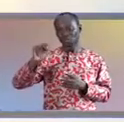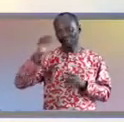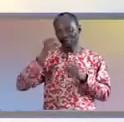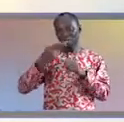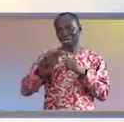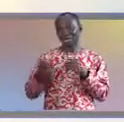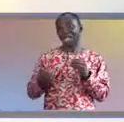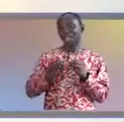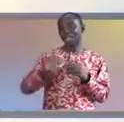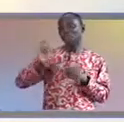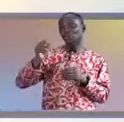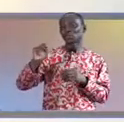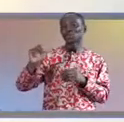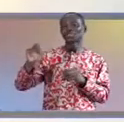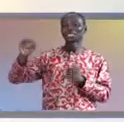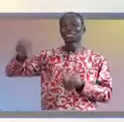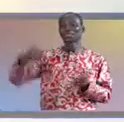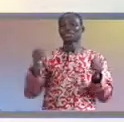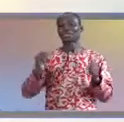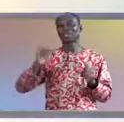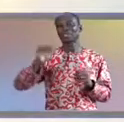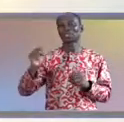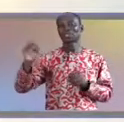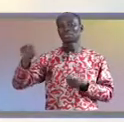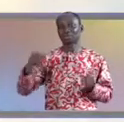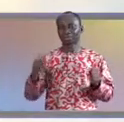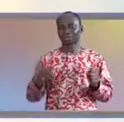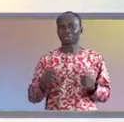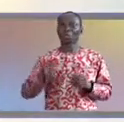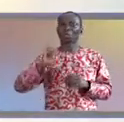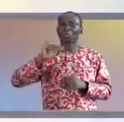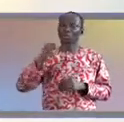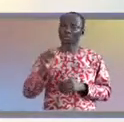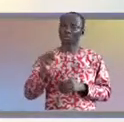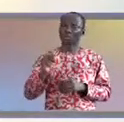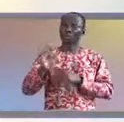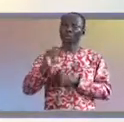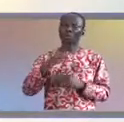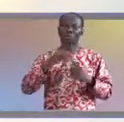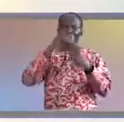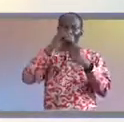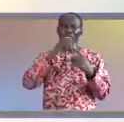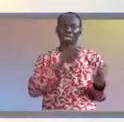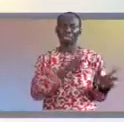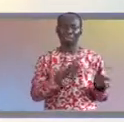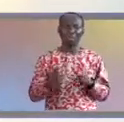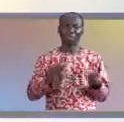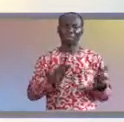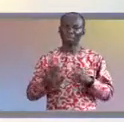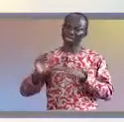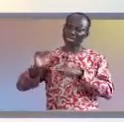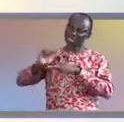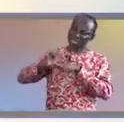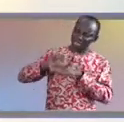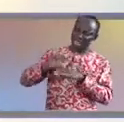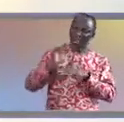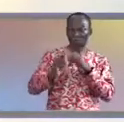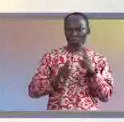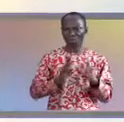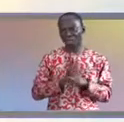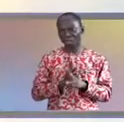da esiesie sa abrantie anasa owura no se onko na onko nkodi ma